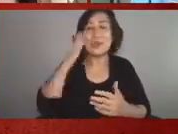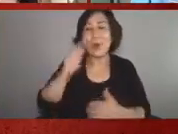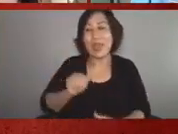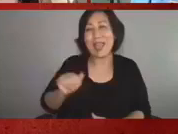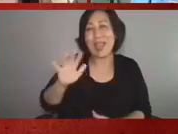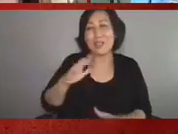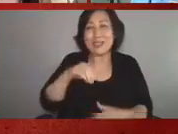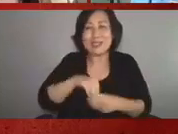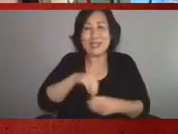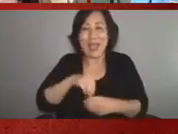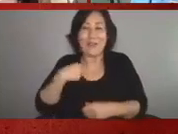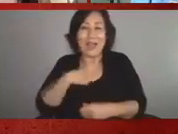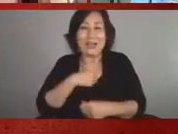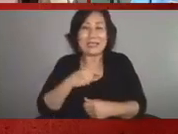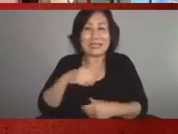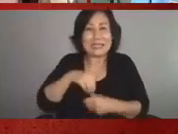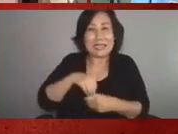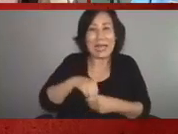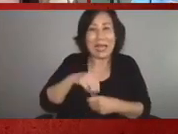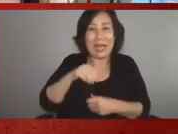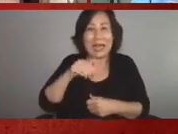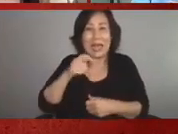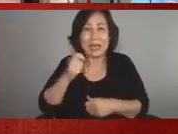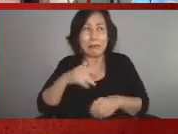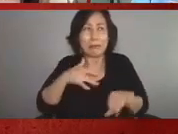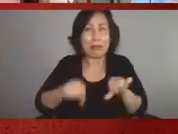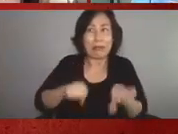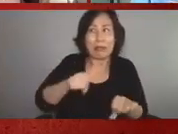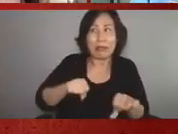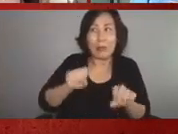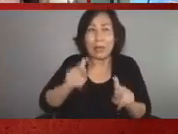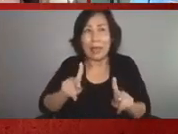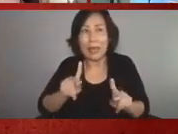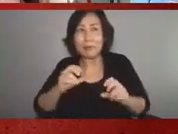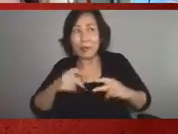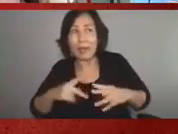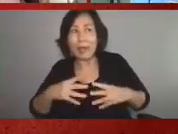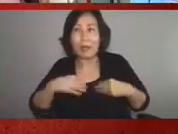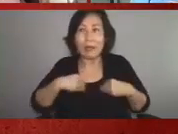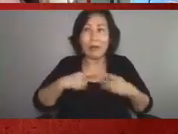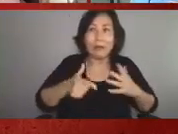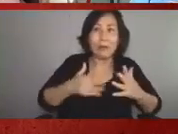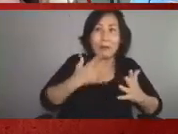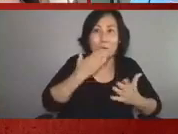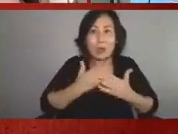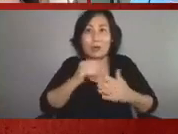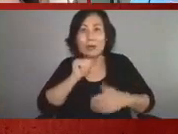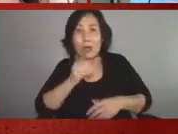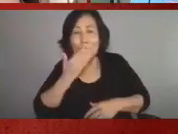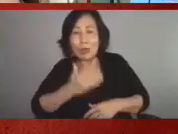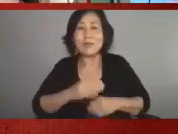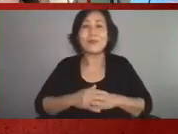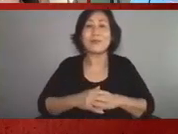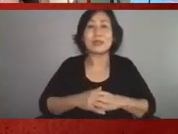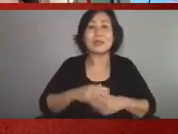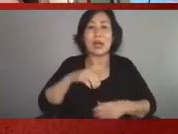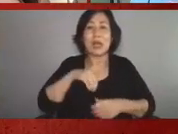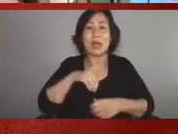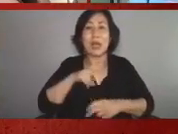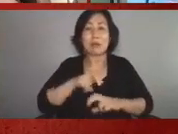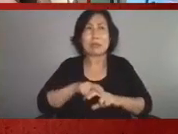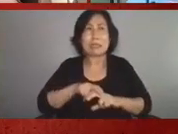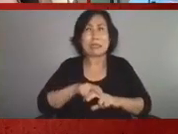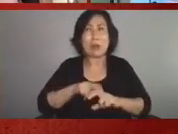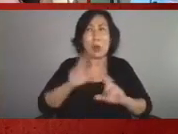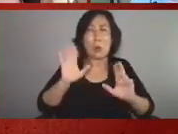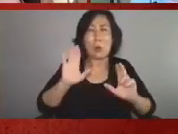No, seriously. You know how, like, okay, the Asians and all of us, we still always have a little bit of that insecurity thing going on the